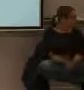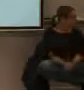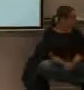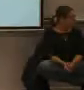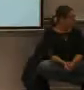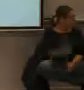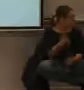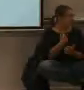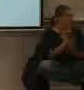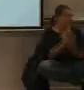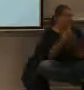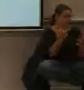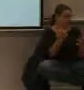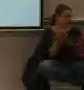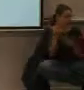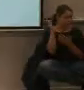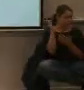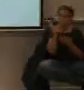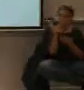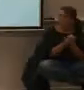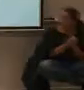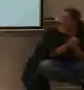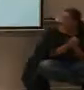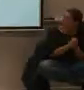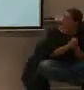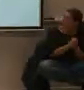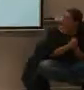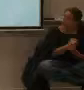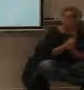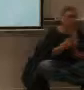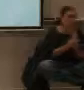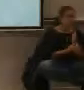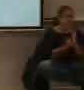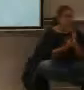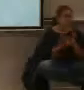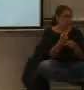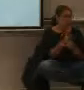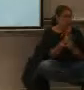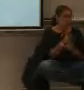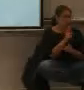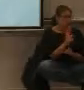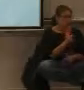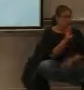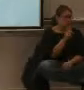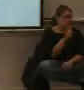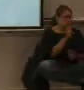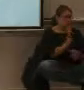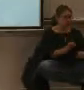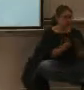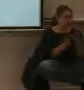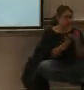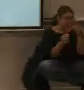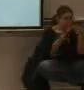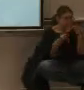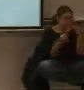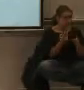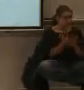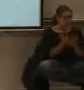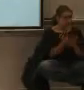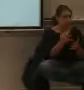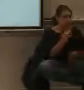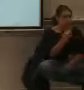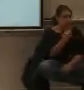So there's a whole bunch of them. Petroleum products are really important because we use so much